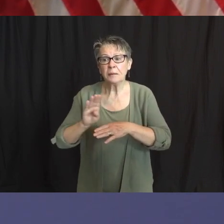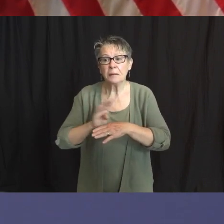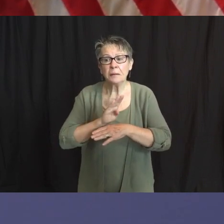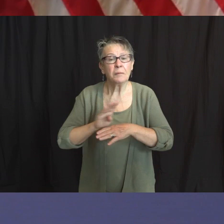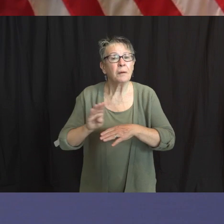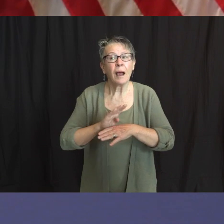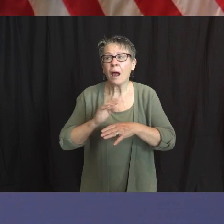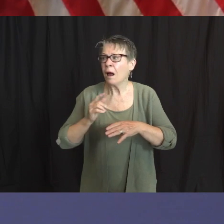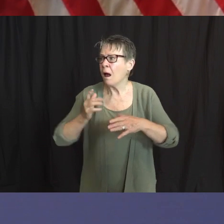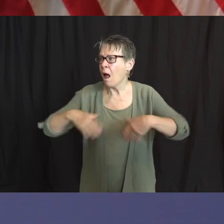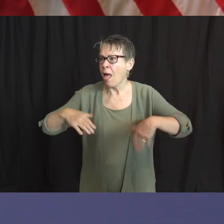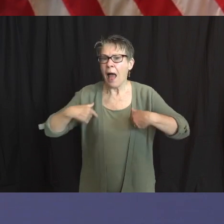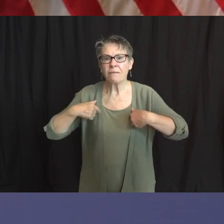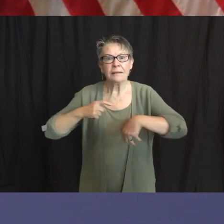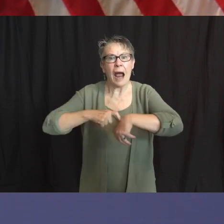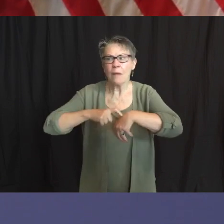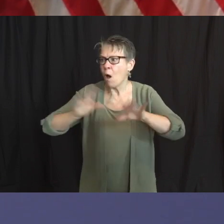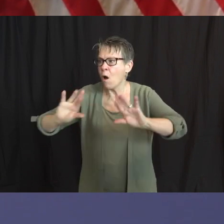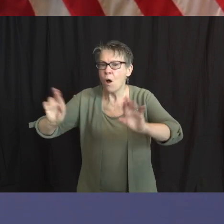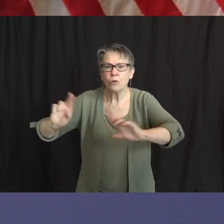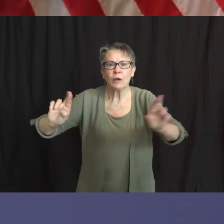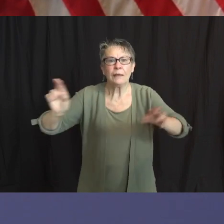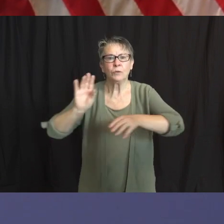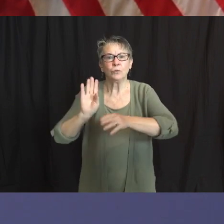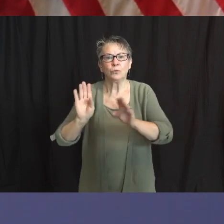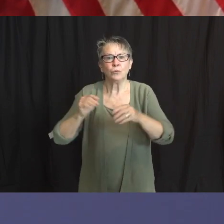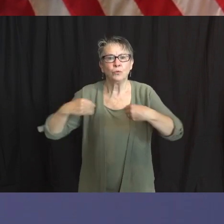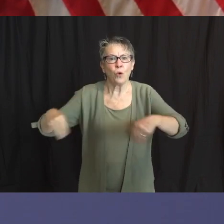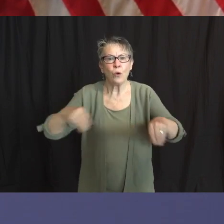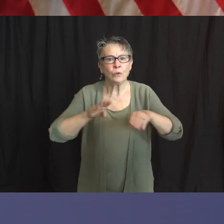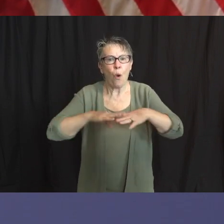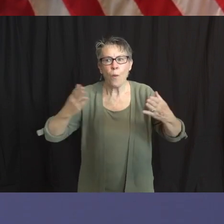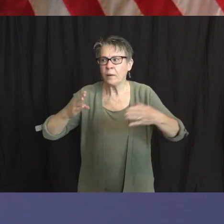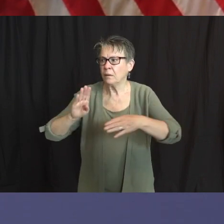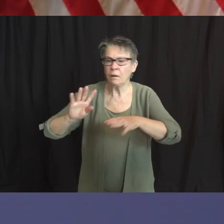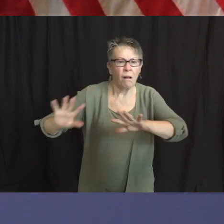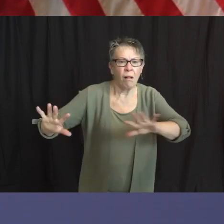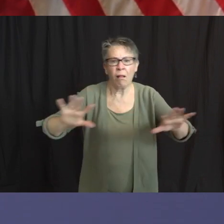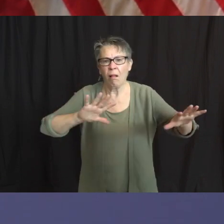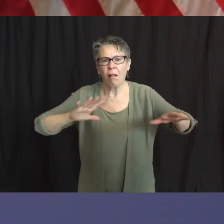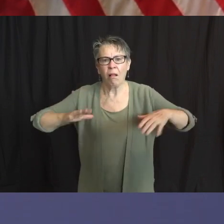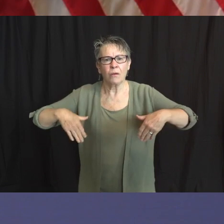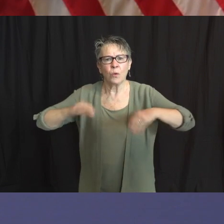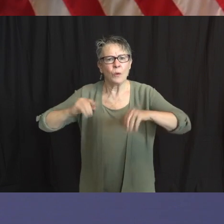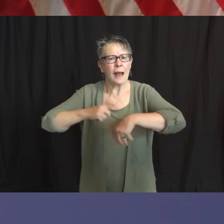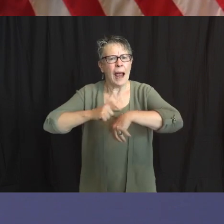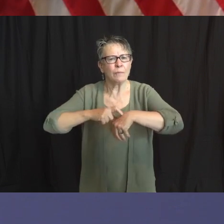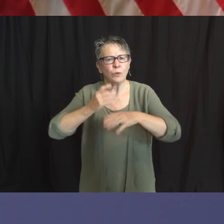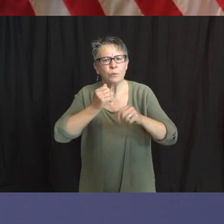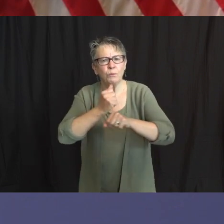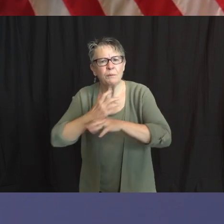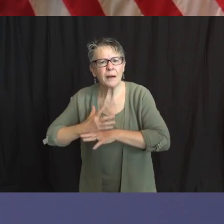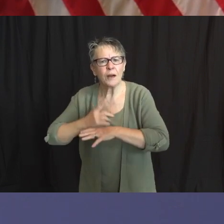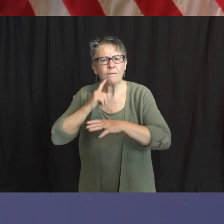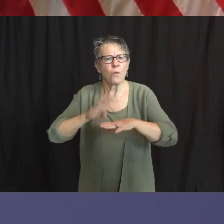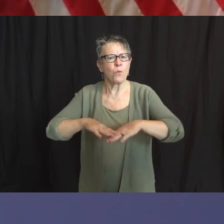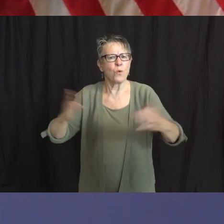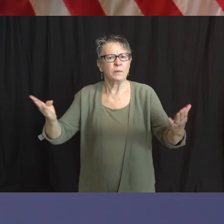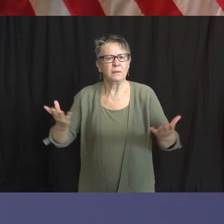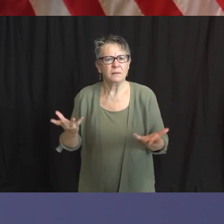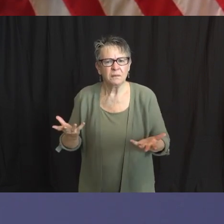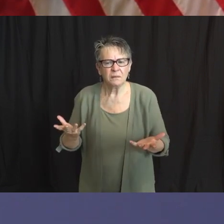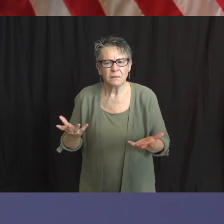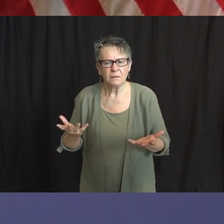you asked workers to file reports if they experienced unsafe conditions, and they did. Documents now show 160 workers filed